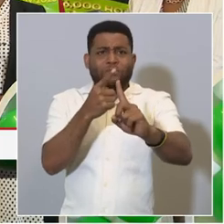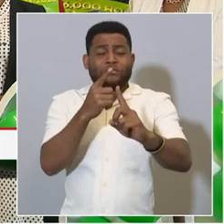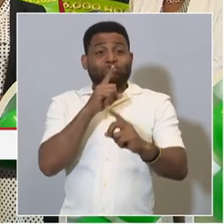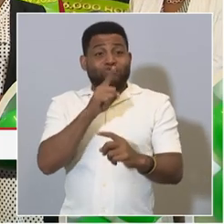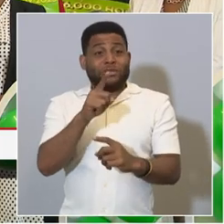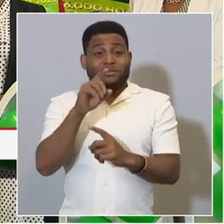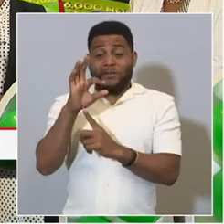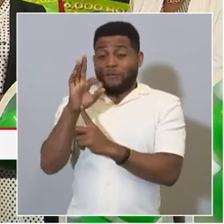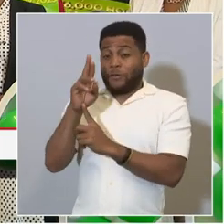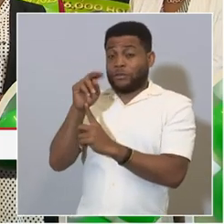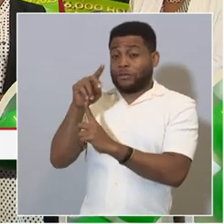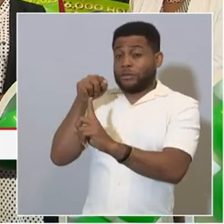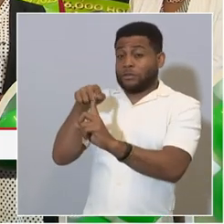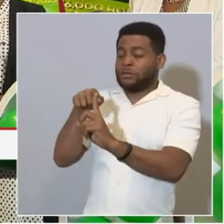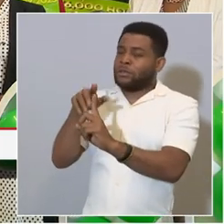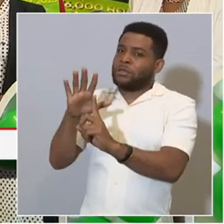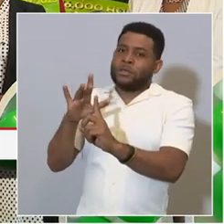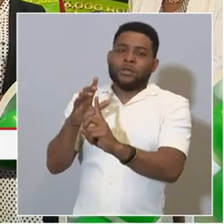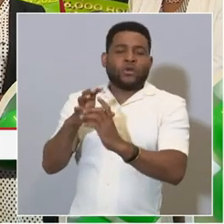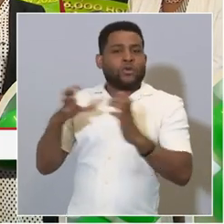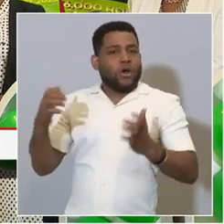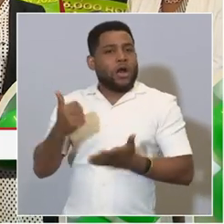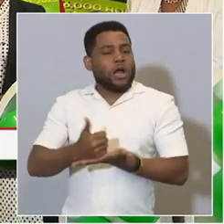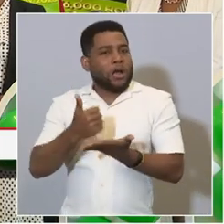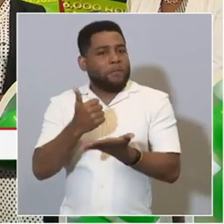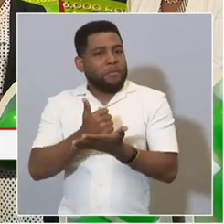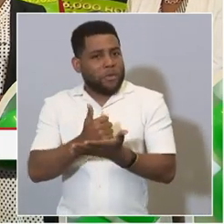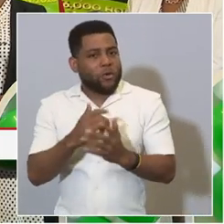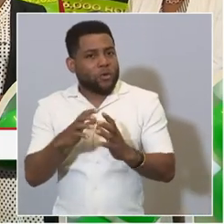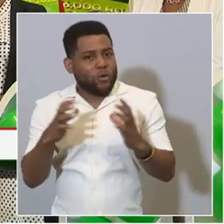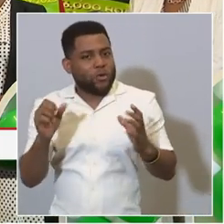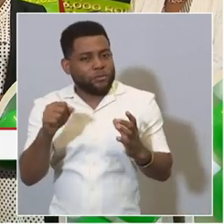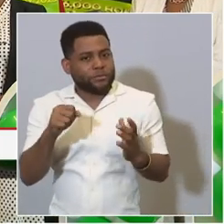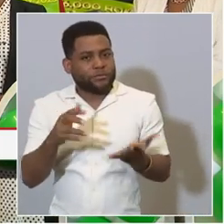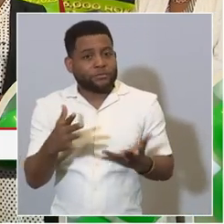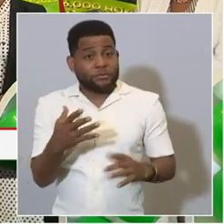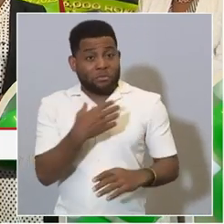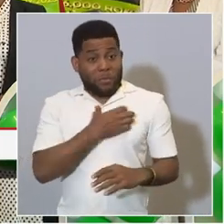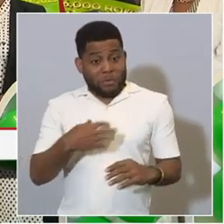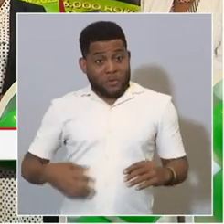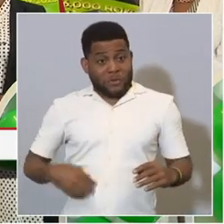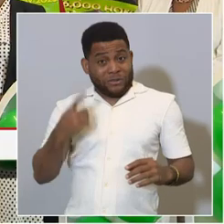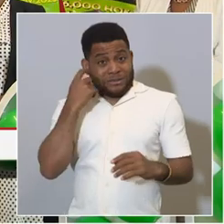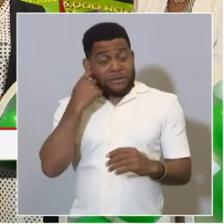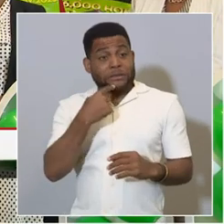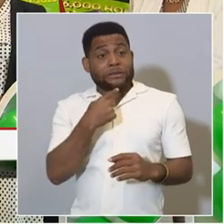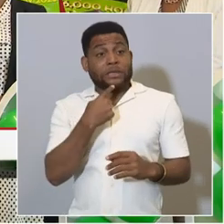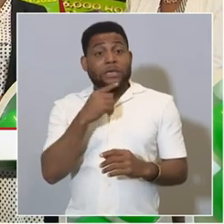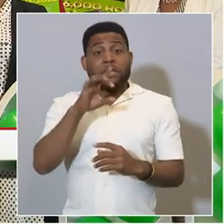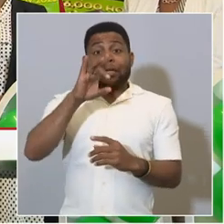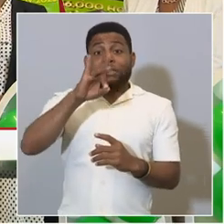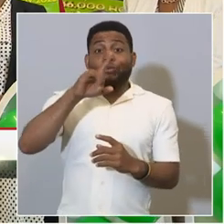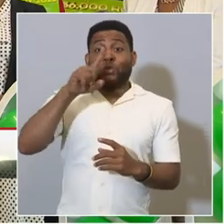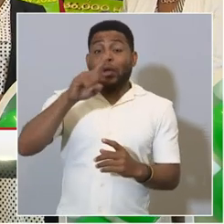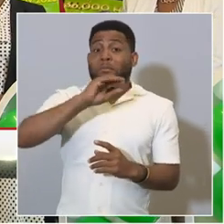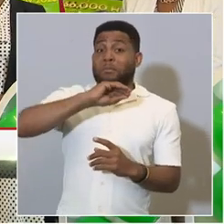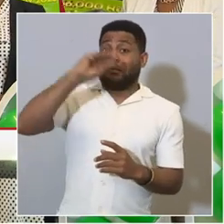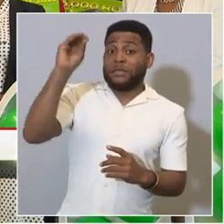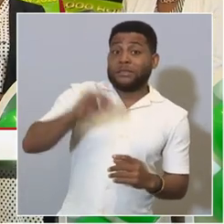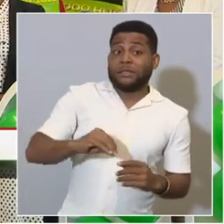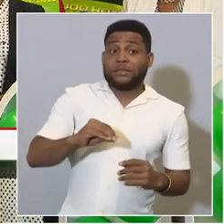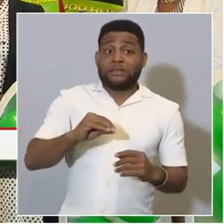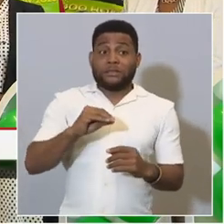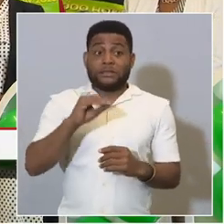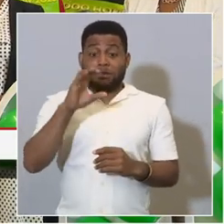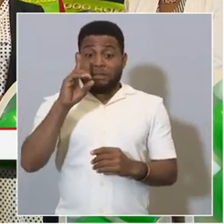projects. The mayor just said, I think 81% of the region's affordable units is being produced by the District